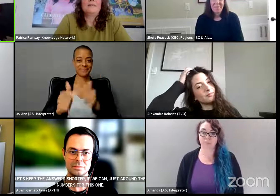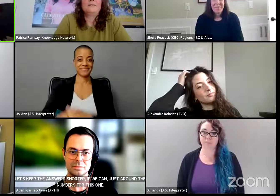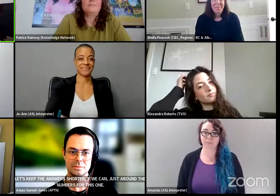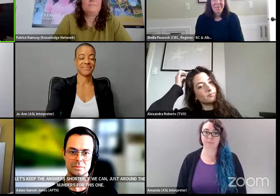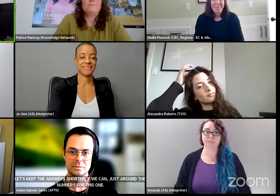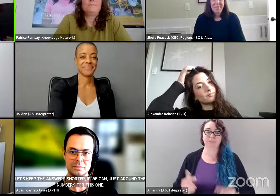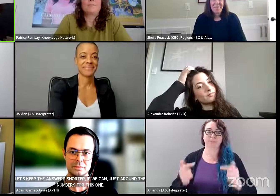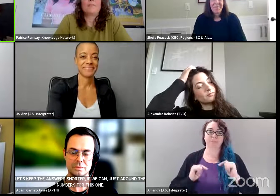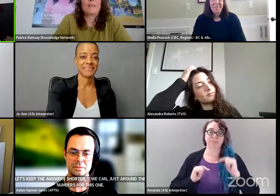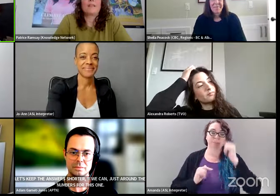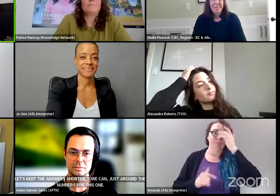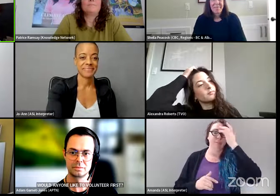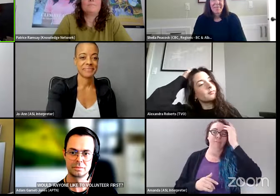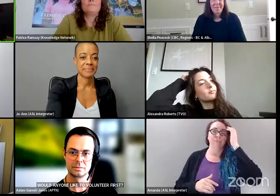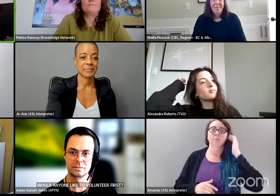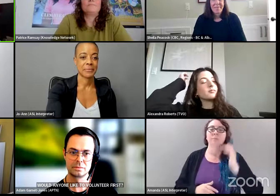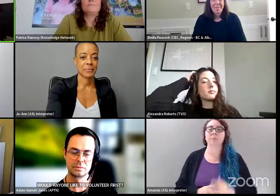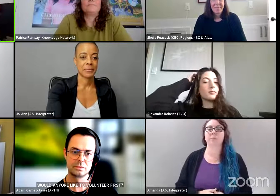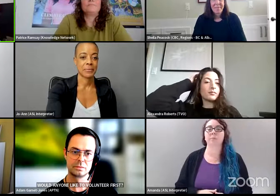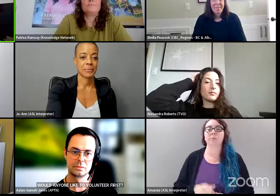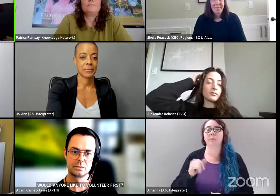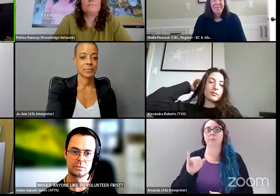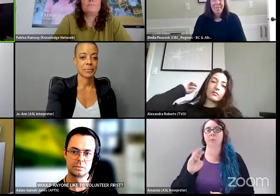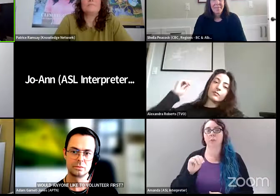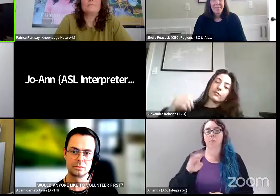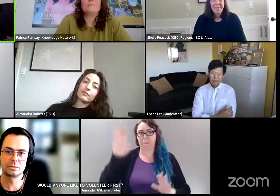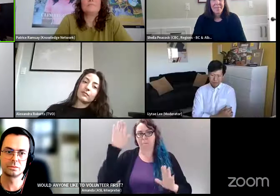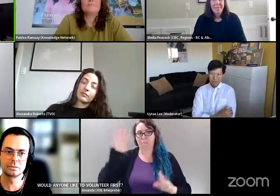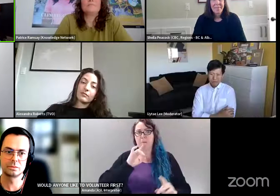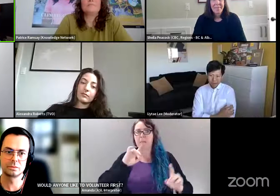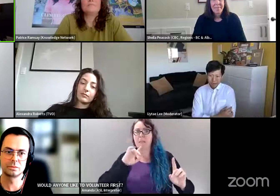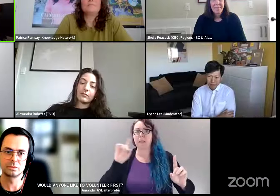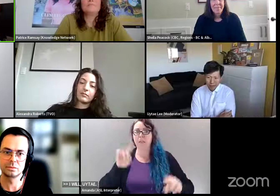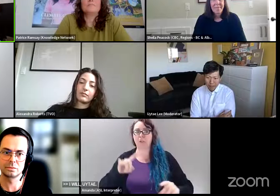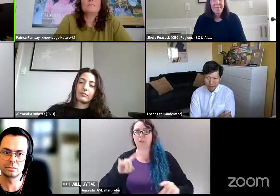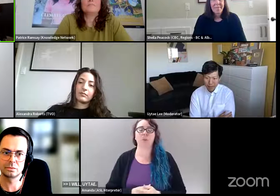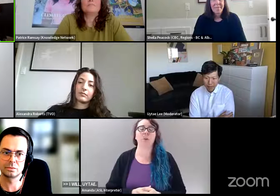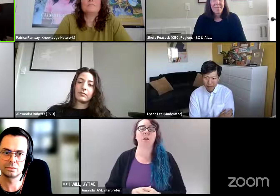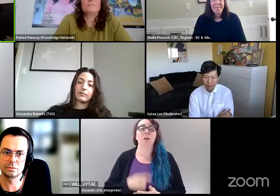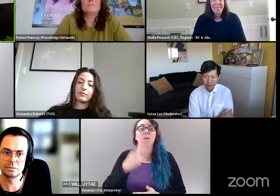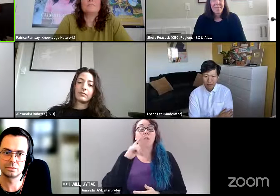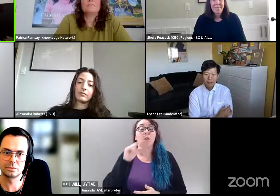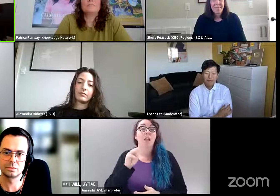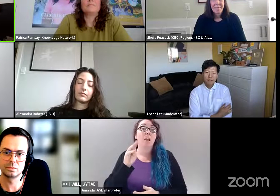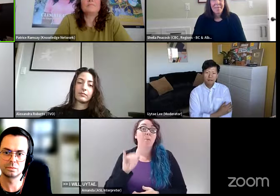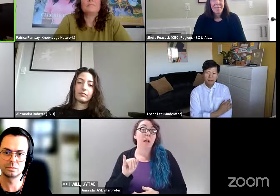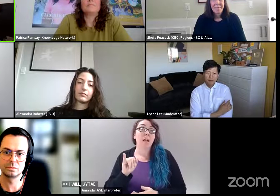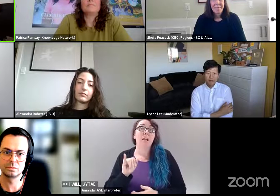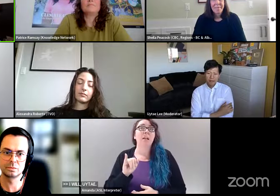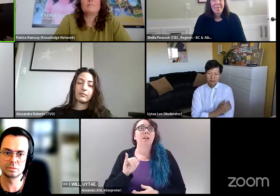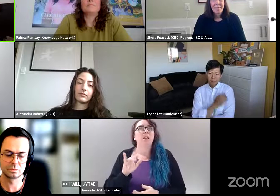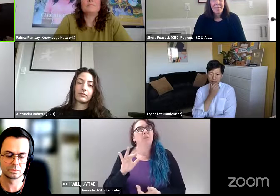For AMI, there is a wide range, but we'd probably look at between $40,000